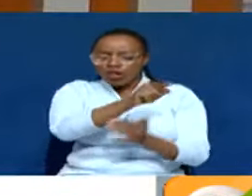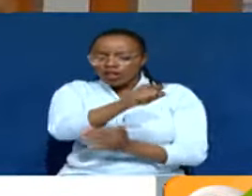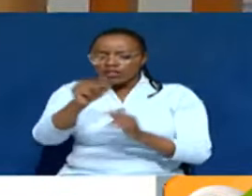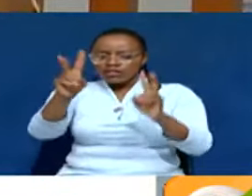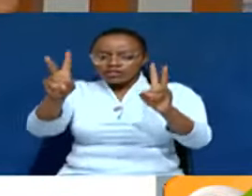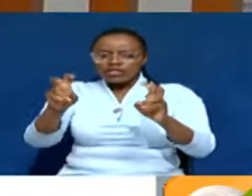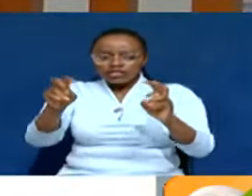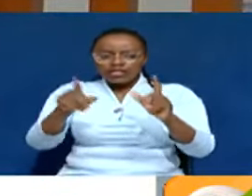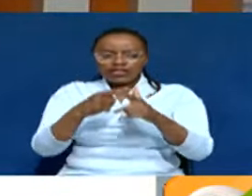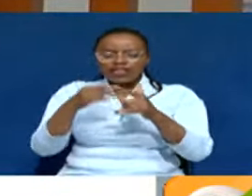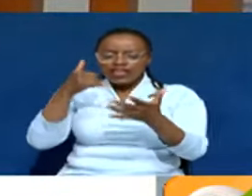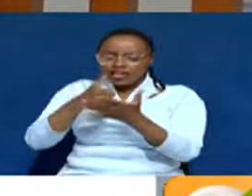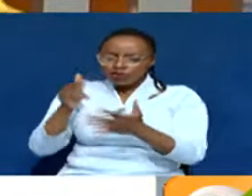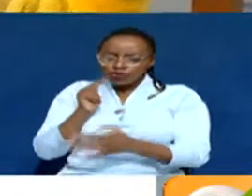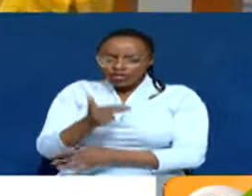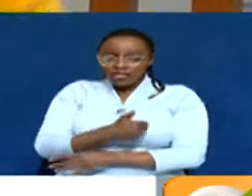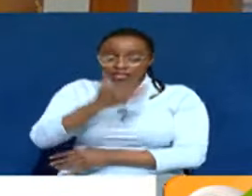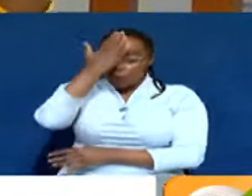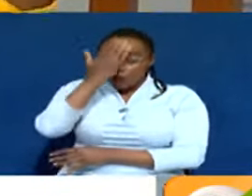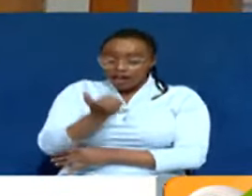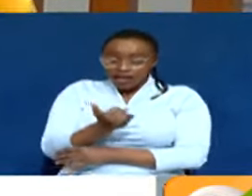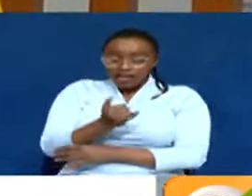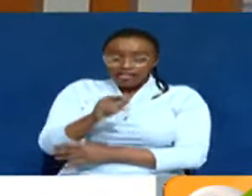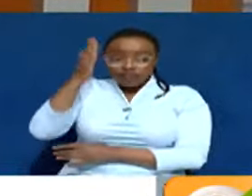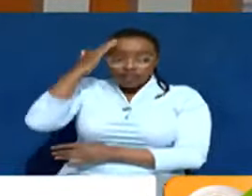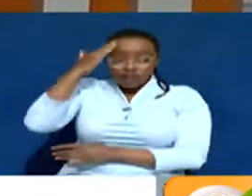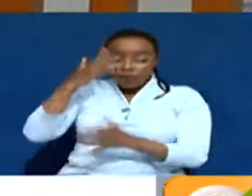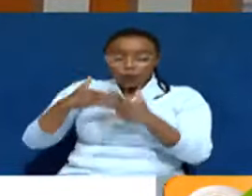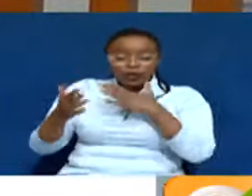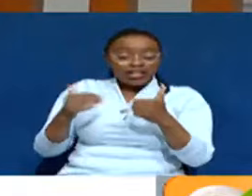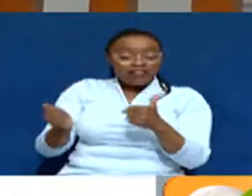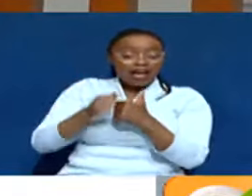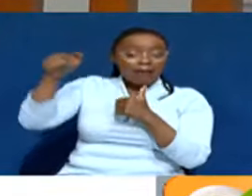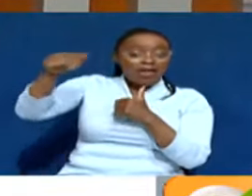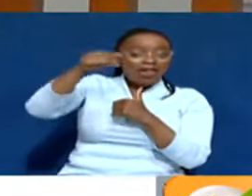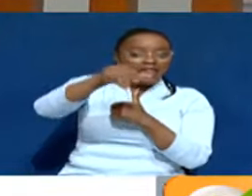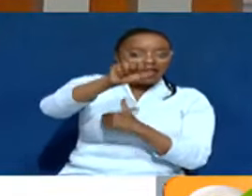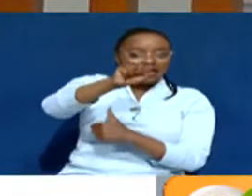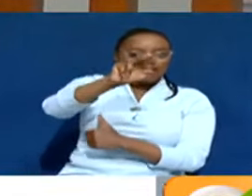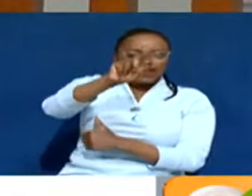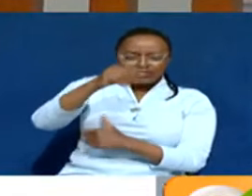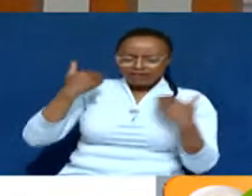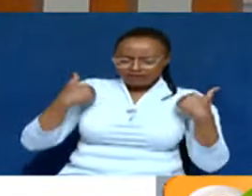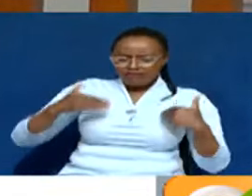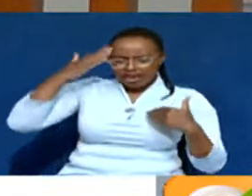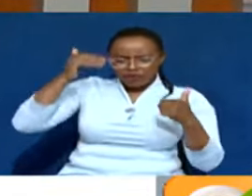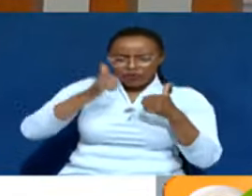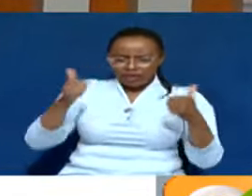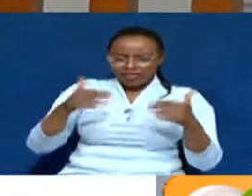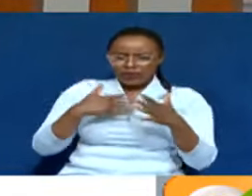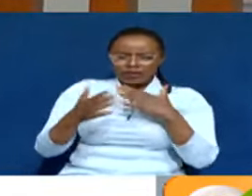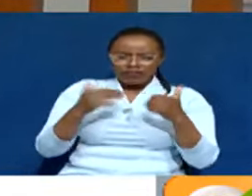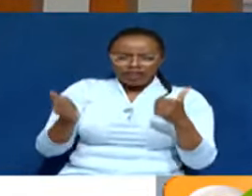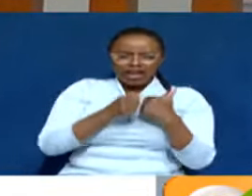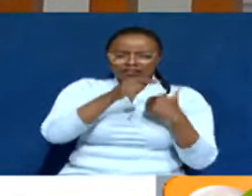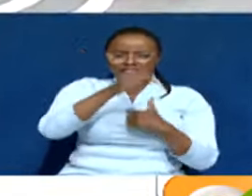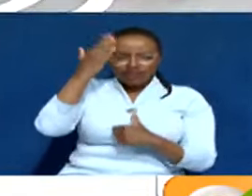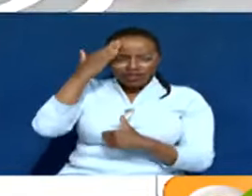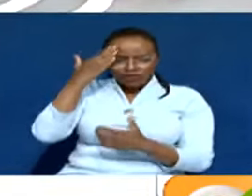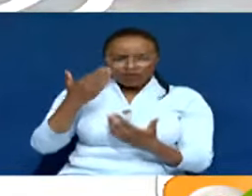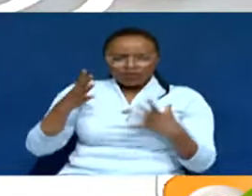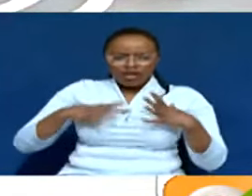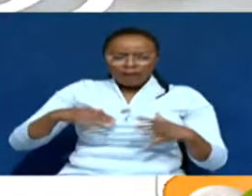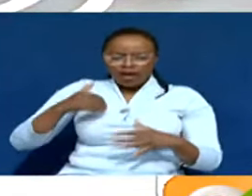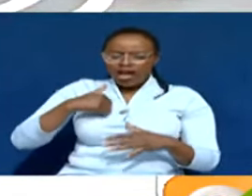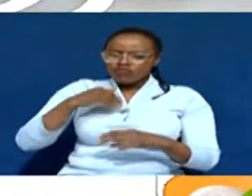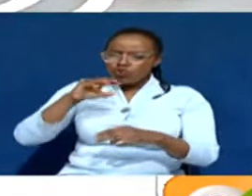issue, let them include us. Because he doesn't know what goes down there. Me, I know. I know what goes, she knows. And you guys